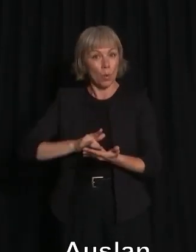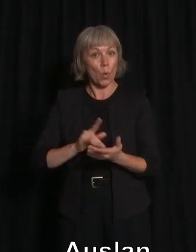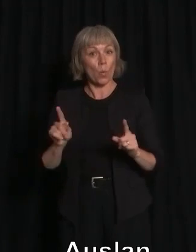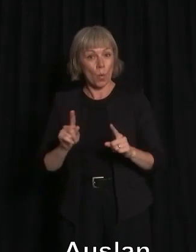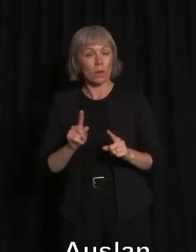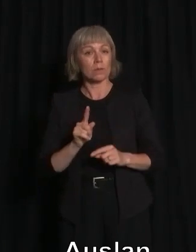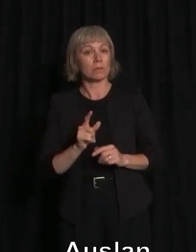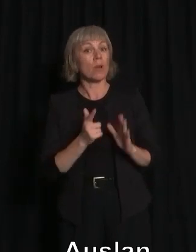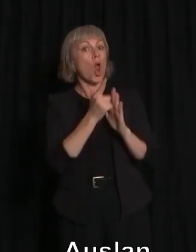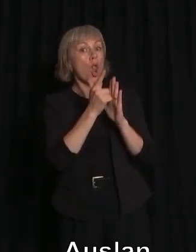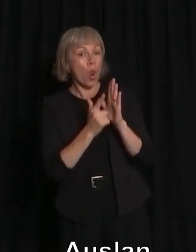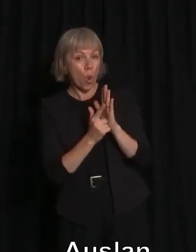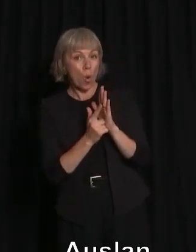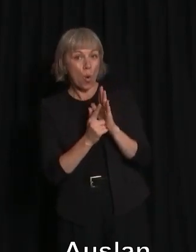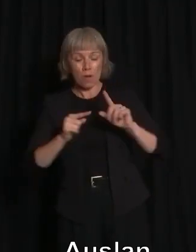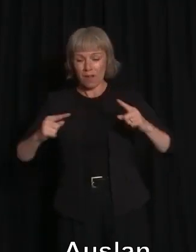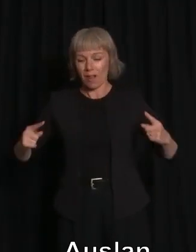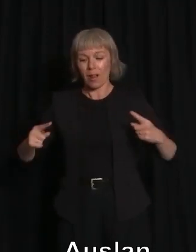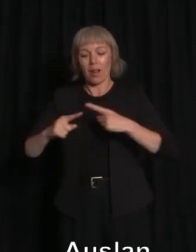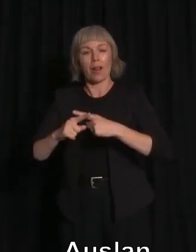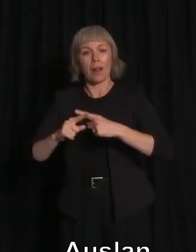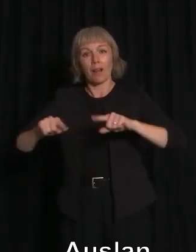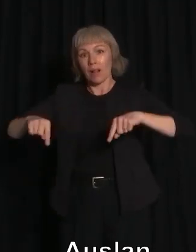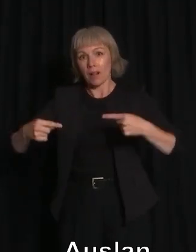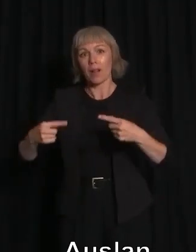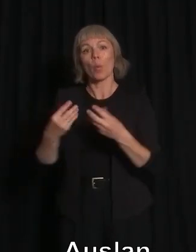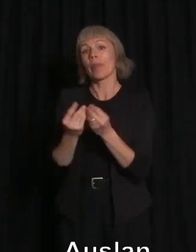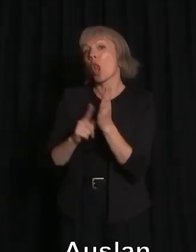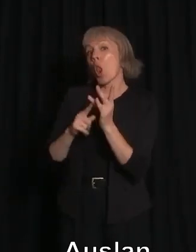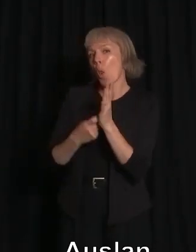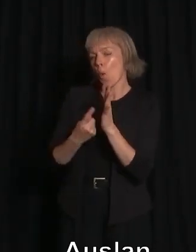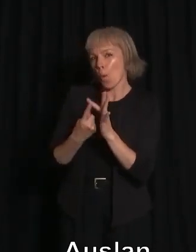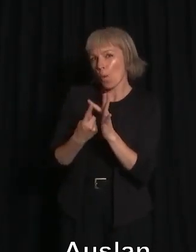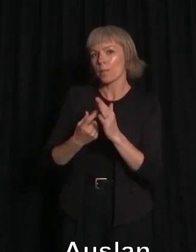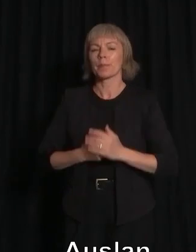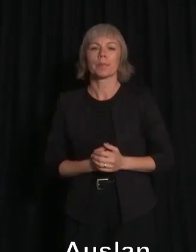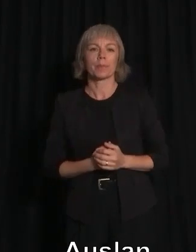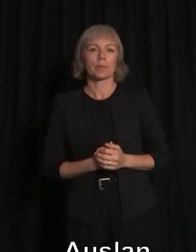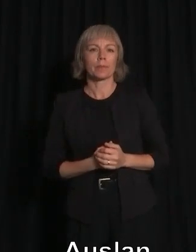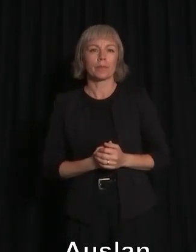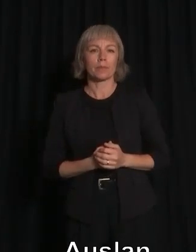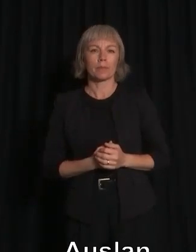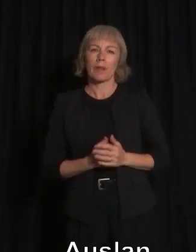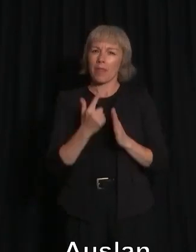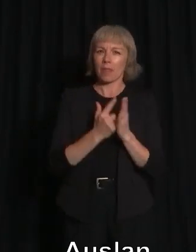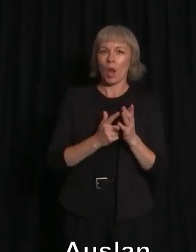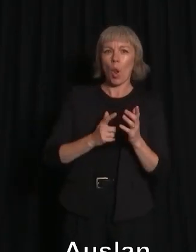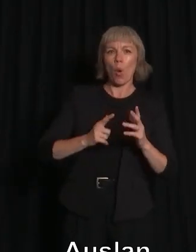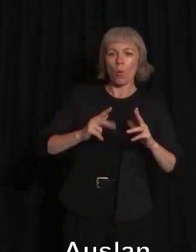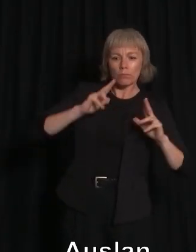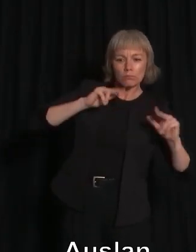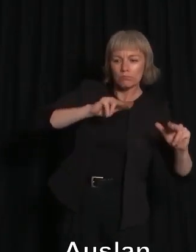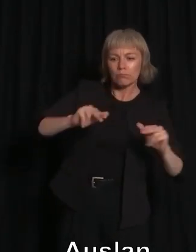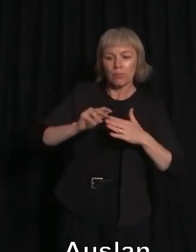versus law, or cultural norms that are in themselves law in governing the daily lived realities of their